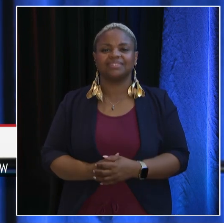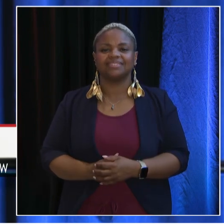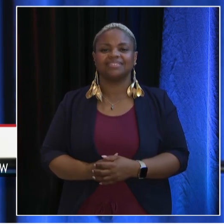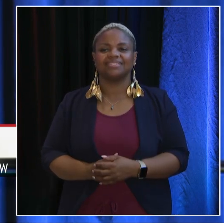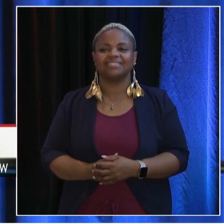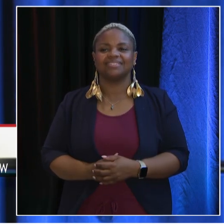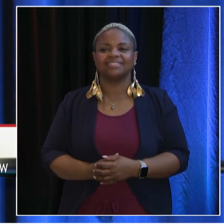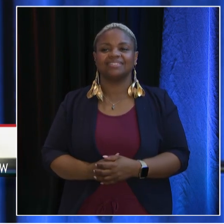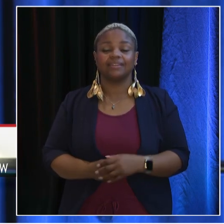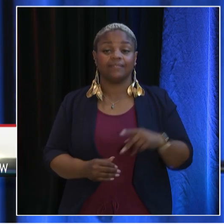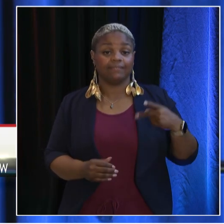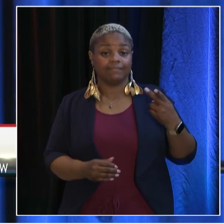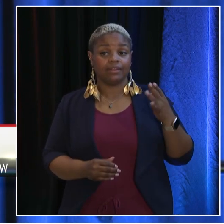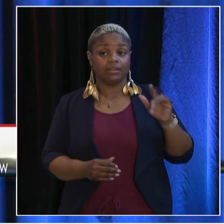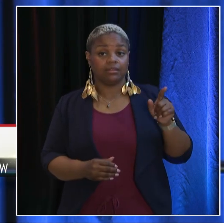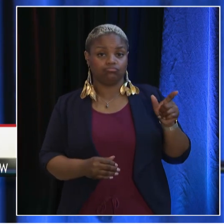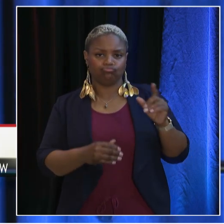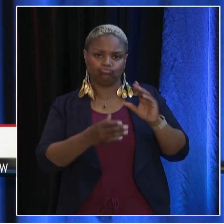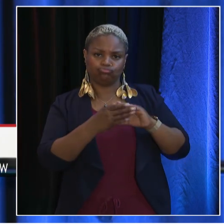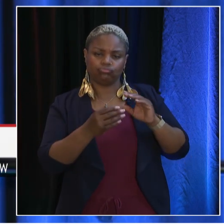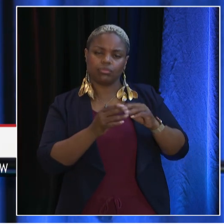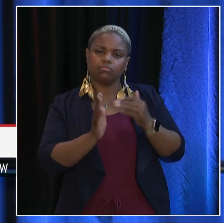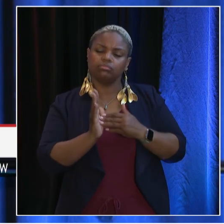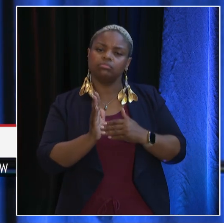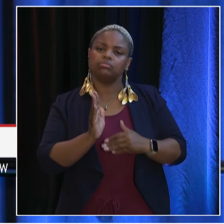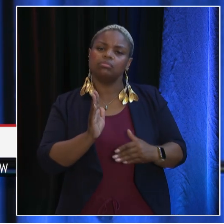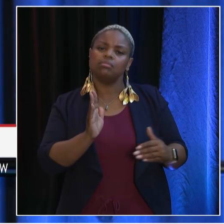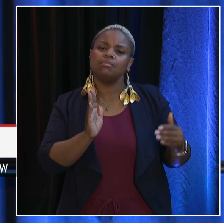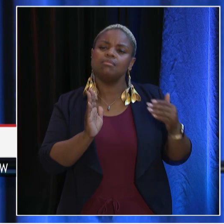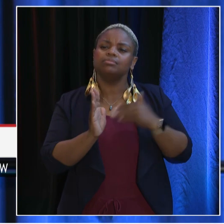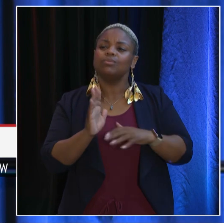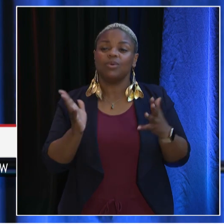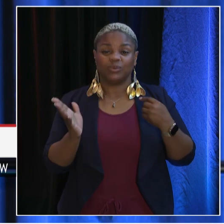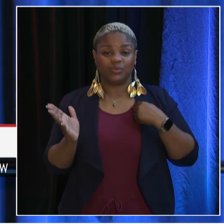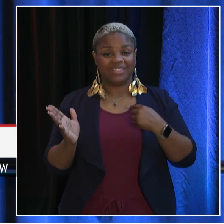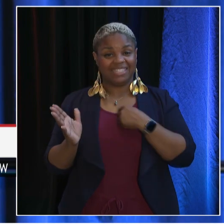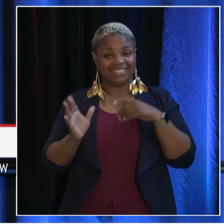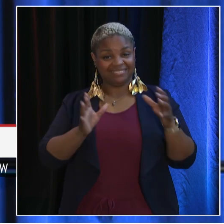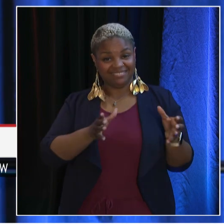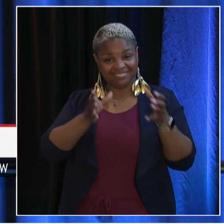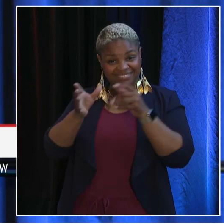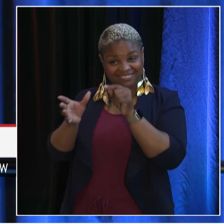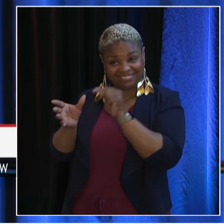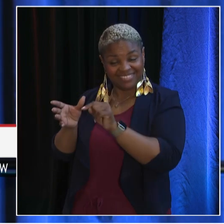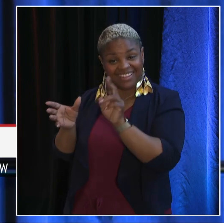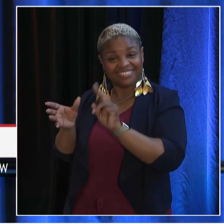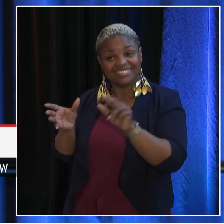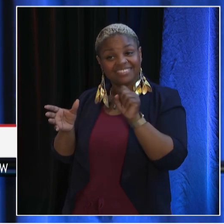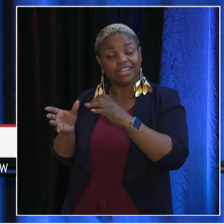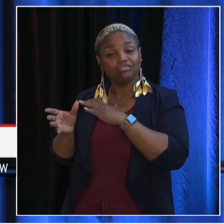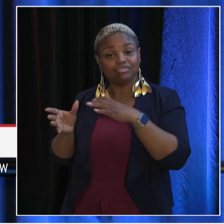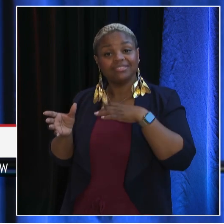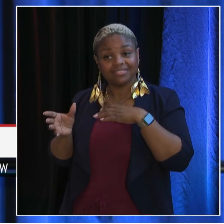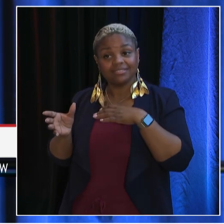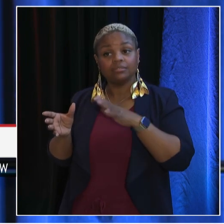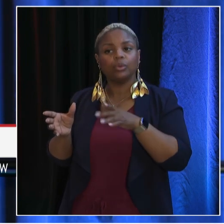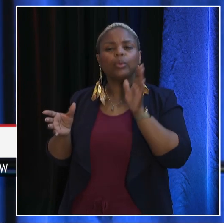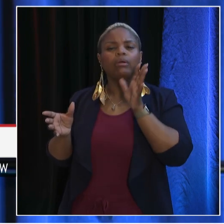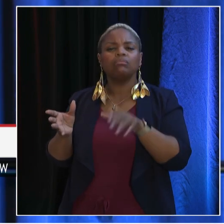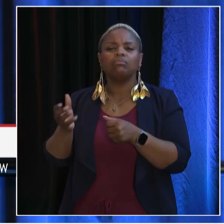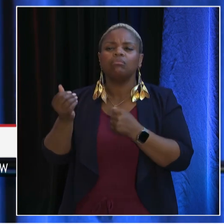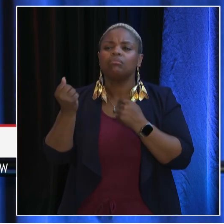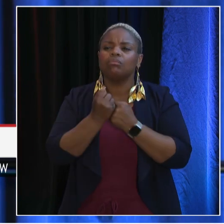times that we were up on at the Congress in the past year, focused on our issues, but